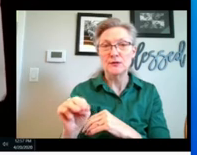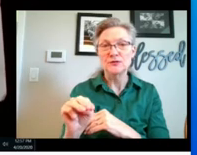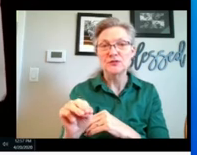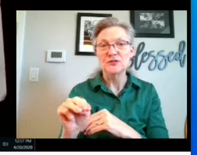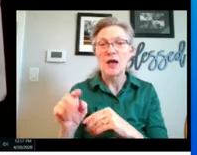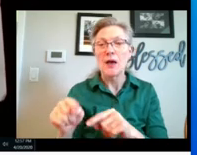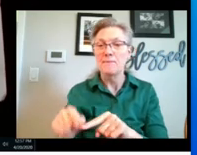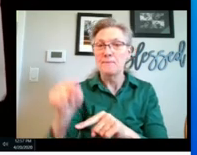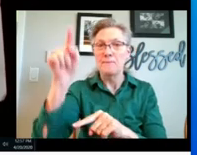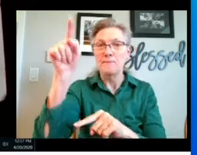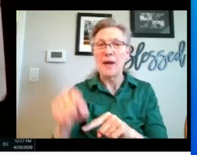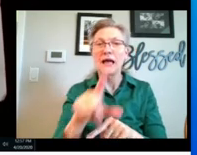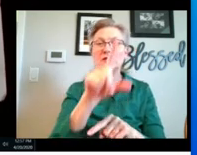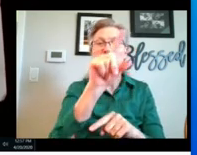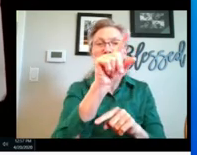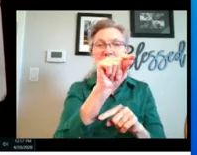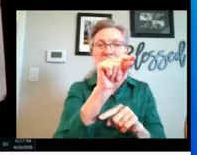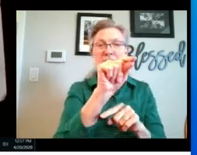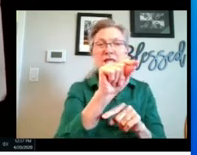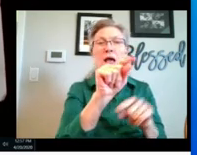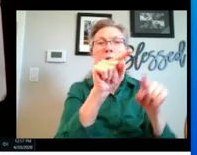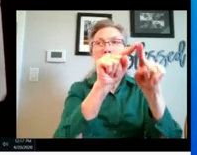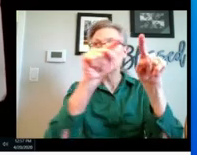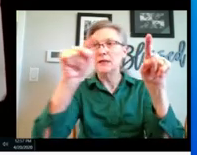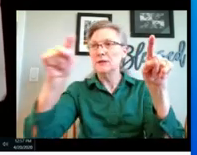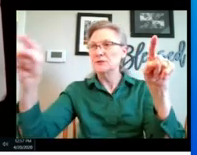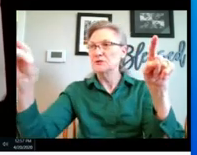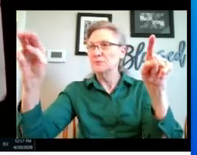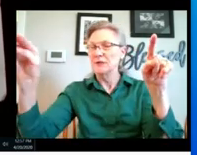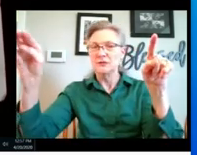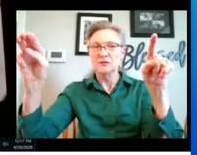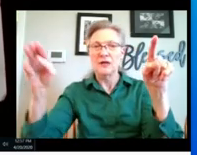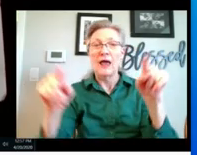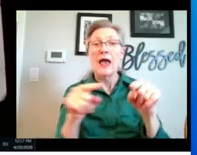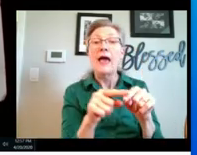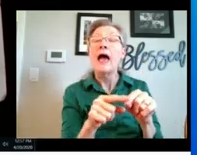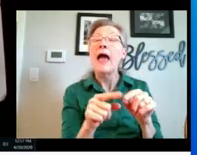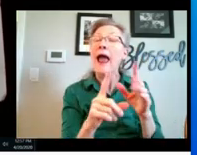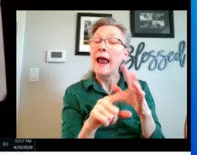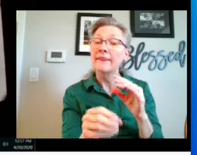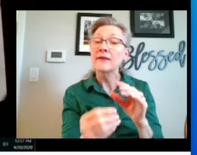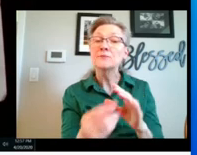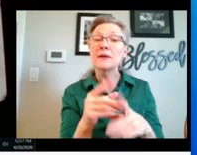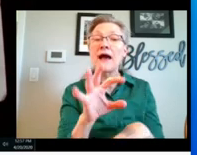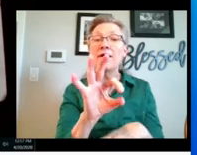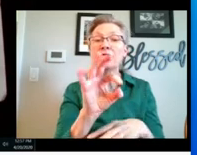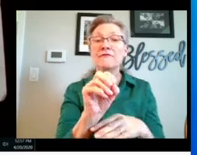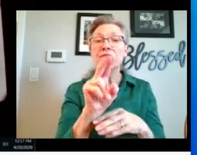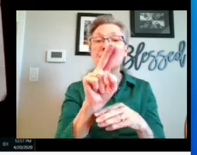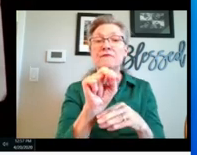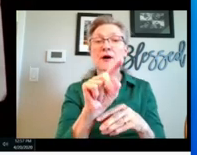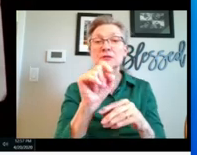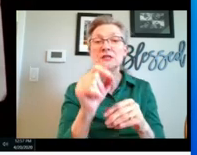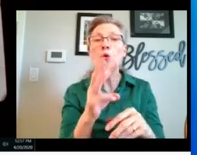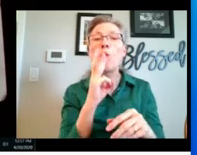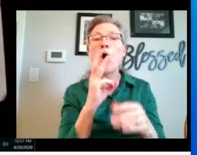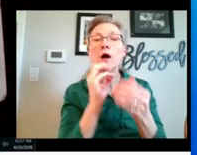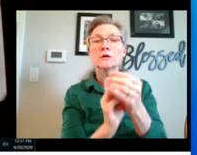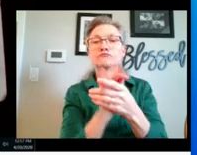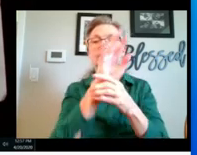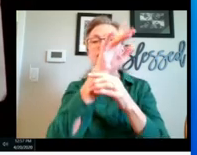this fountain right here. And this fountain is 5 meters by 2 meters. So it's going to be a nice, beautiful little fountain in the middle of your brick